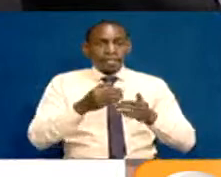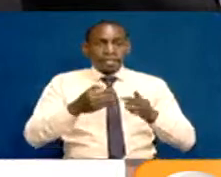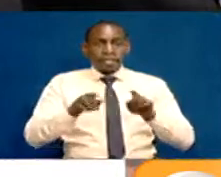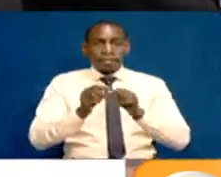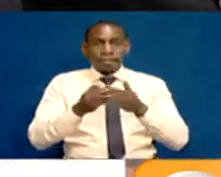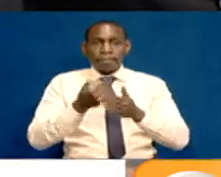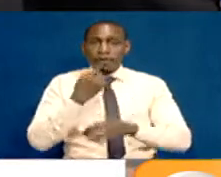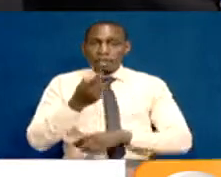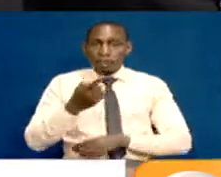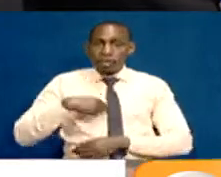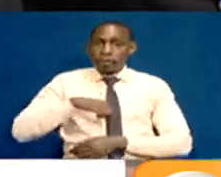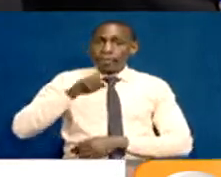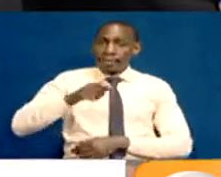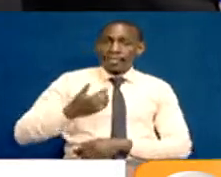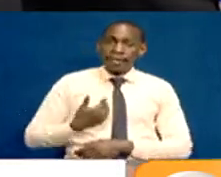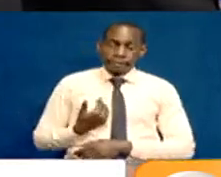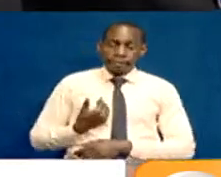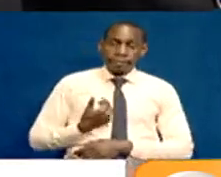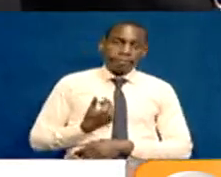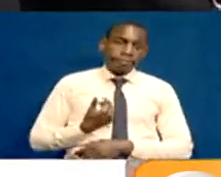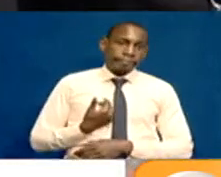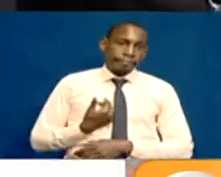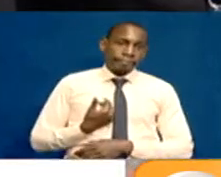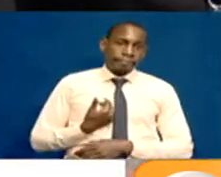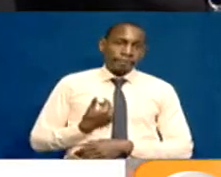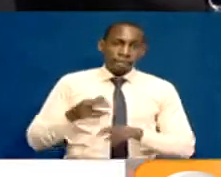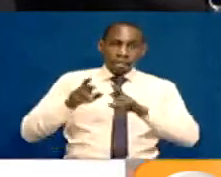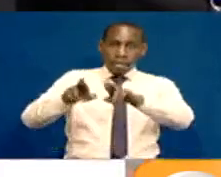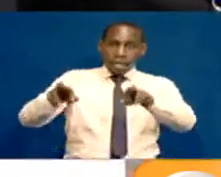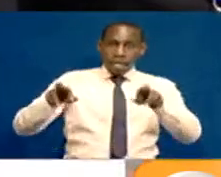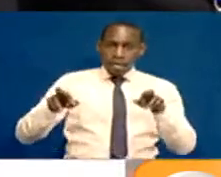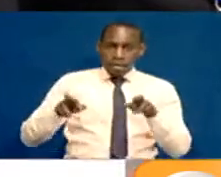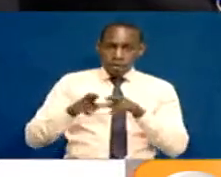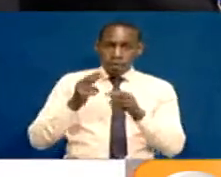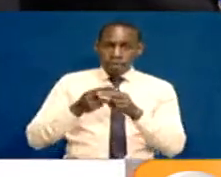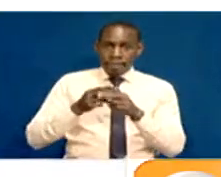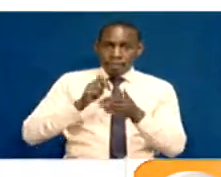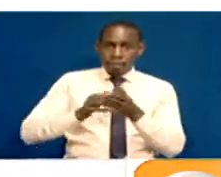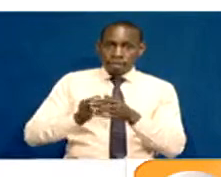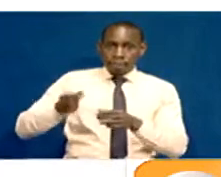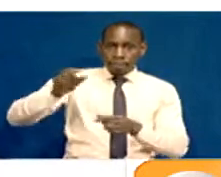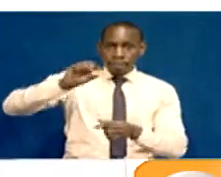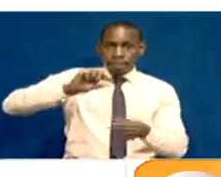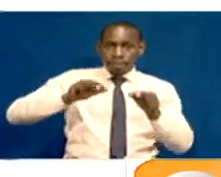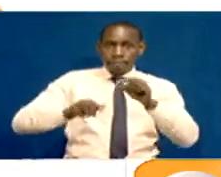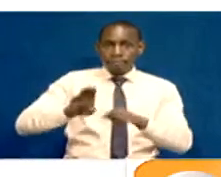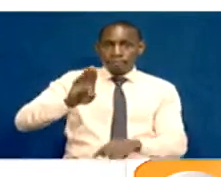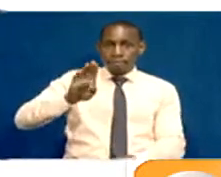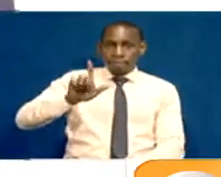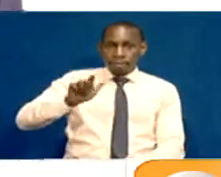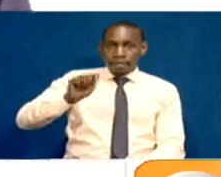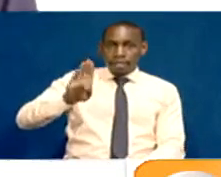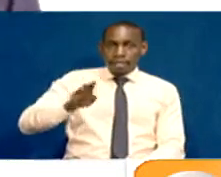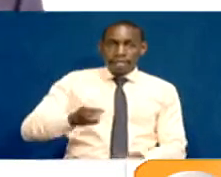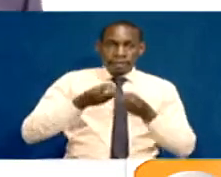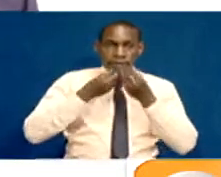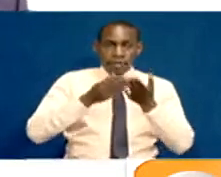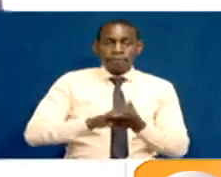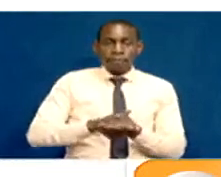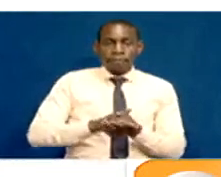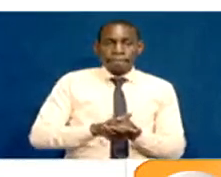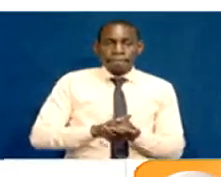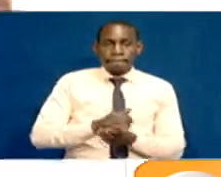lazima tuwe na zile vyumba ambavyo tunaviita laboratory. And we are telling the private sector primary